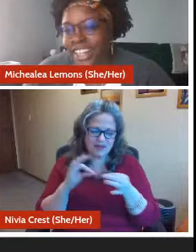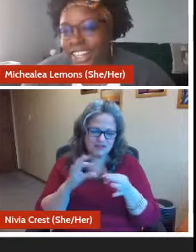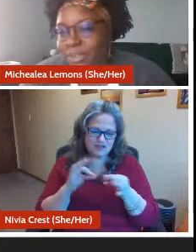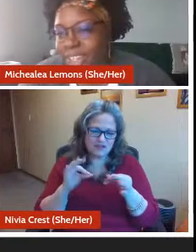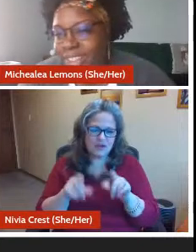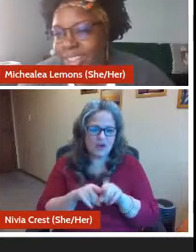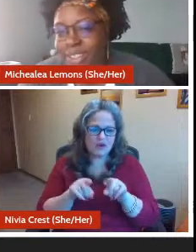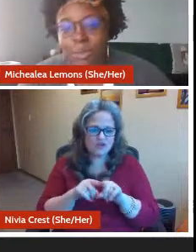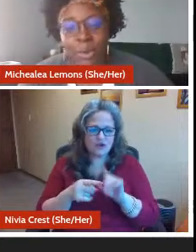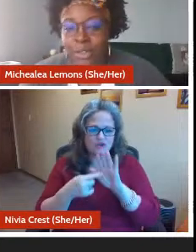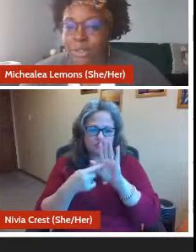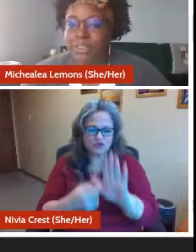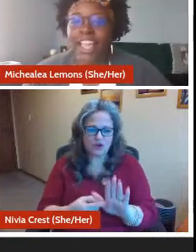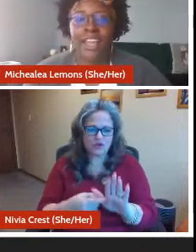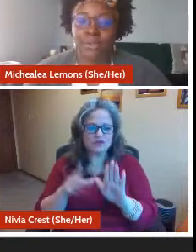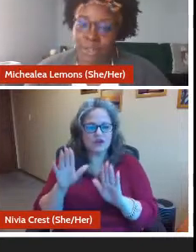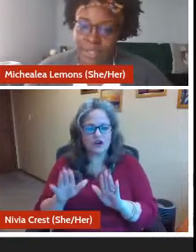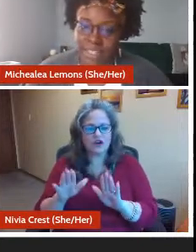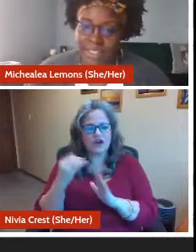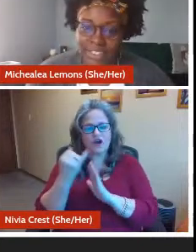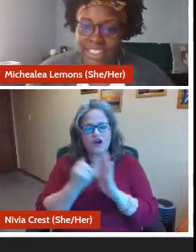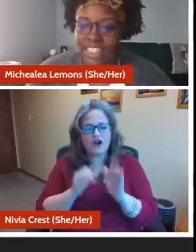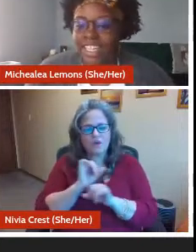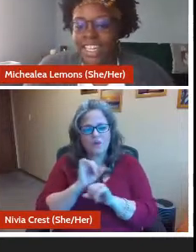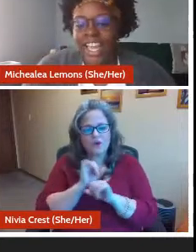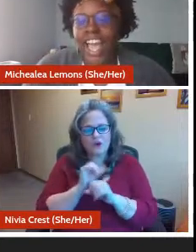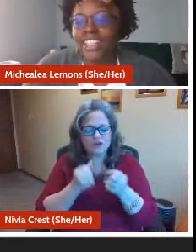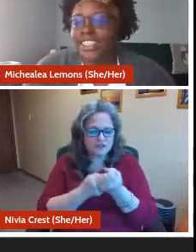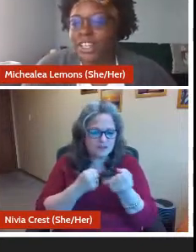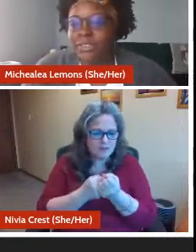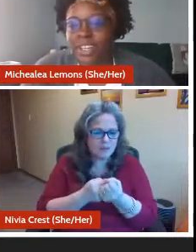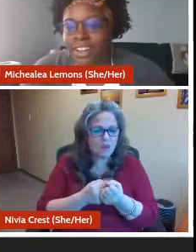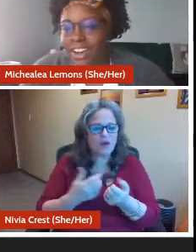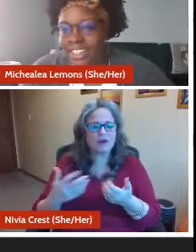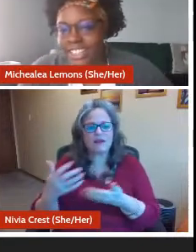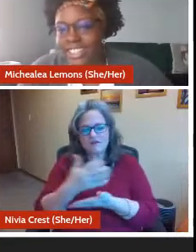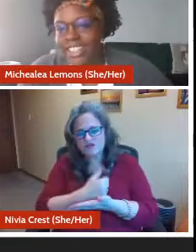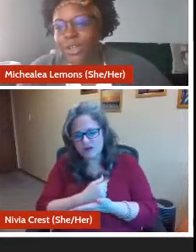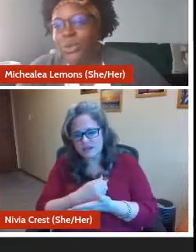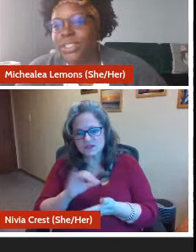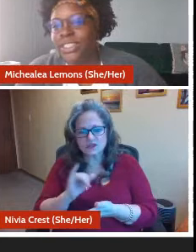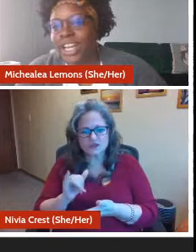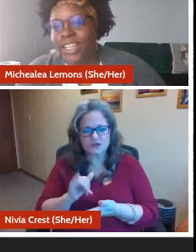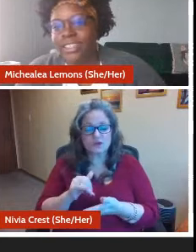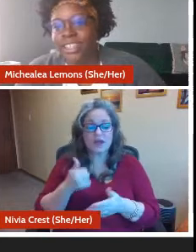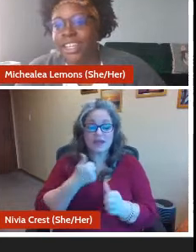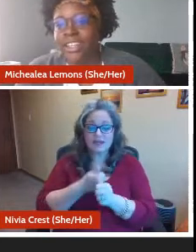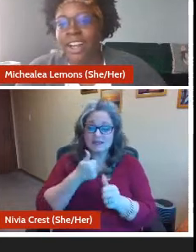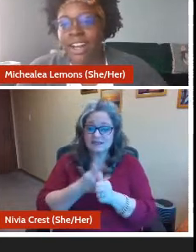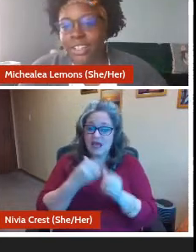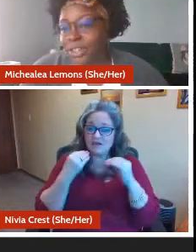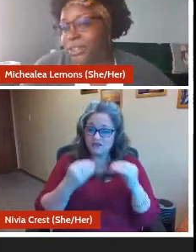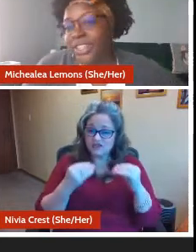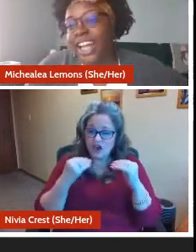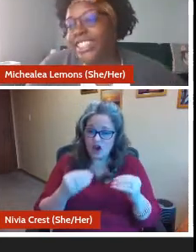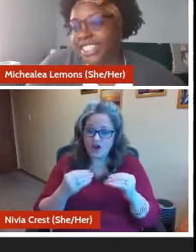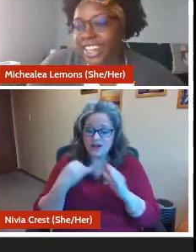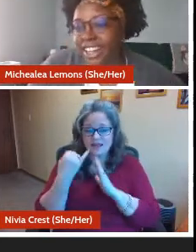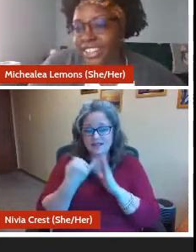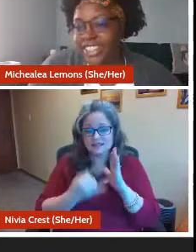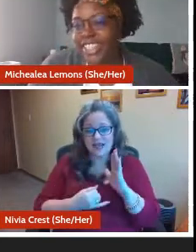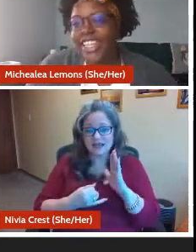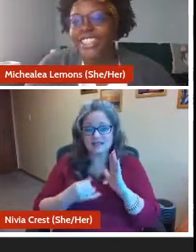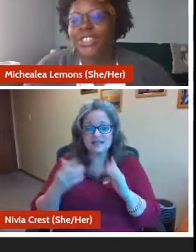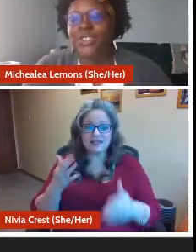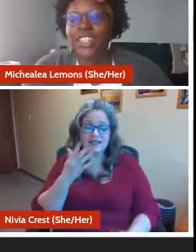artwork to highlight events, support groups, and fundraisers. As a self-taught artist who designs in color, lights